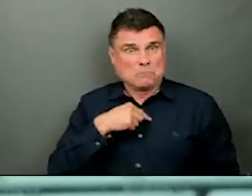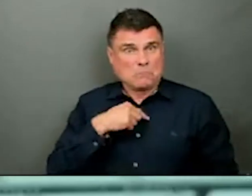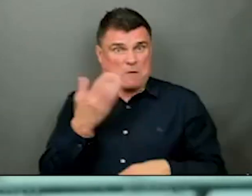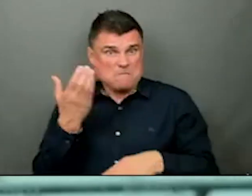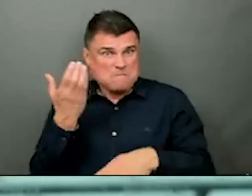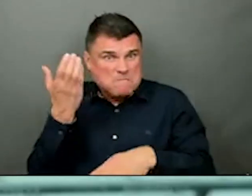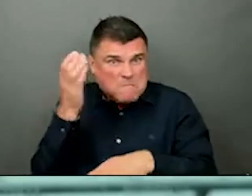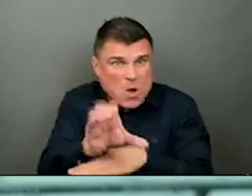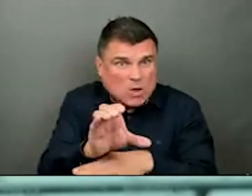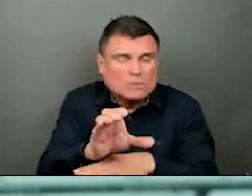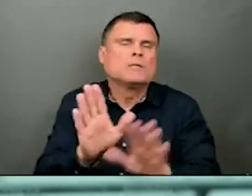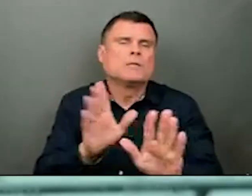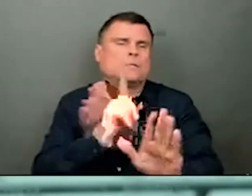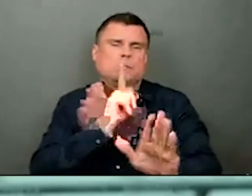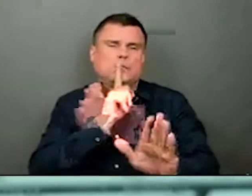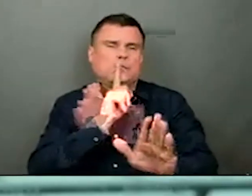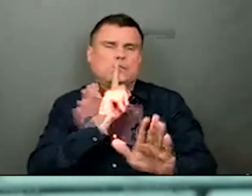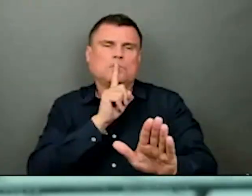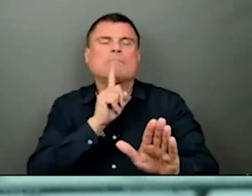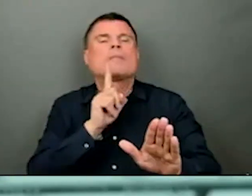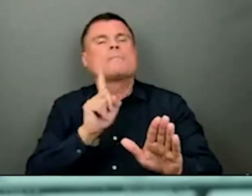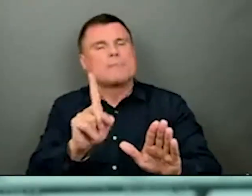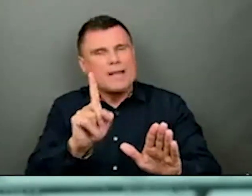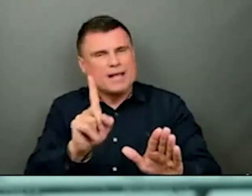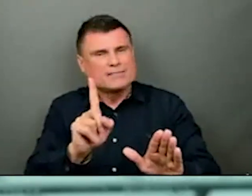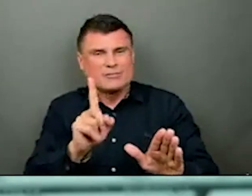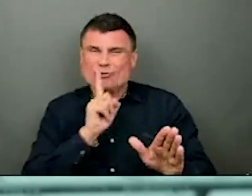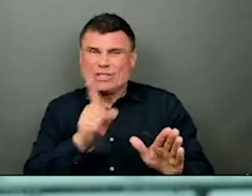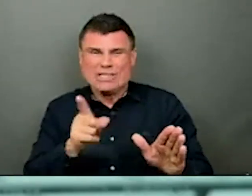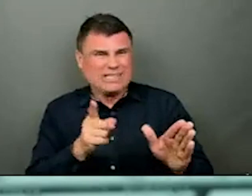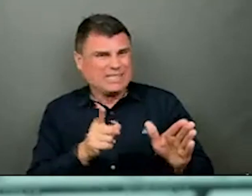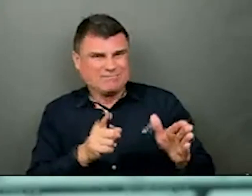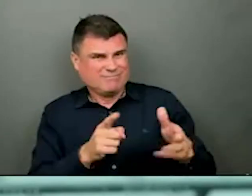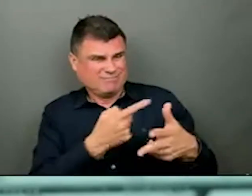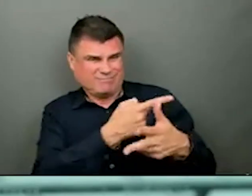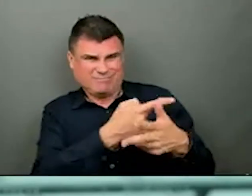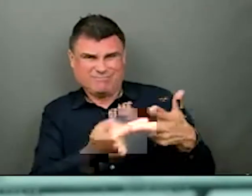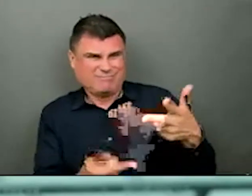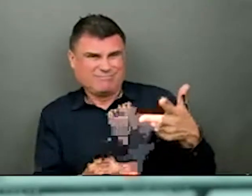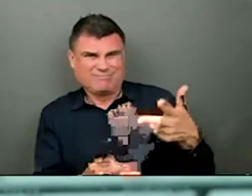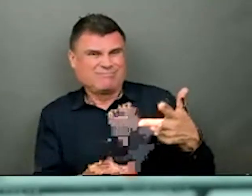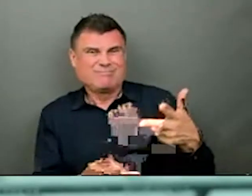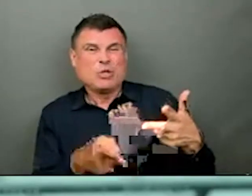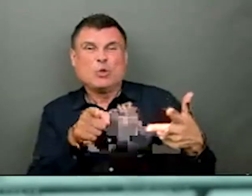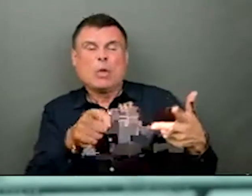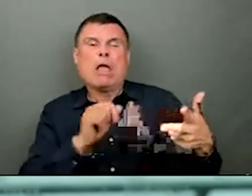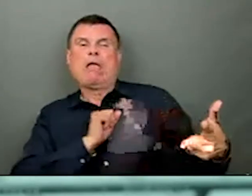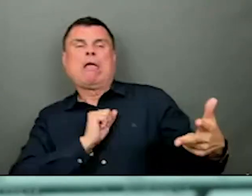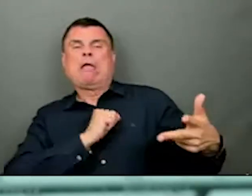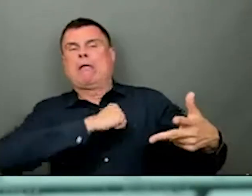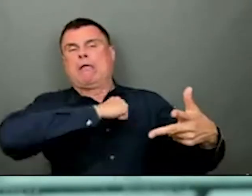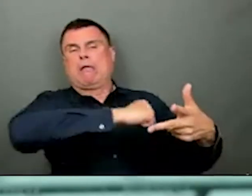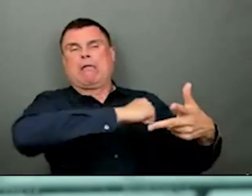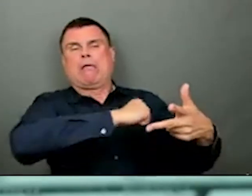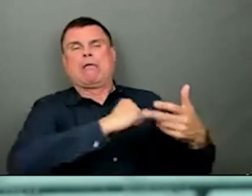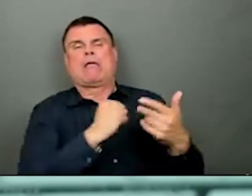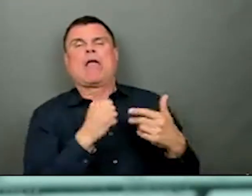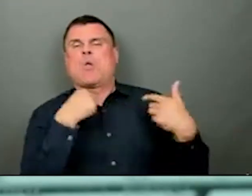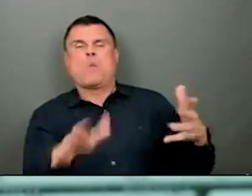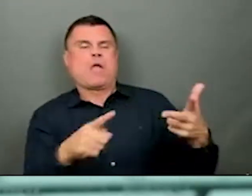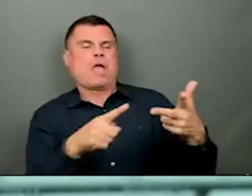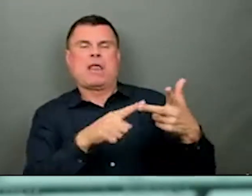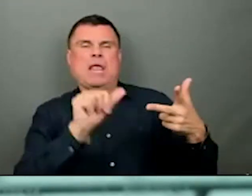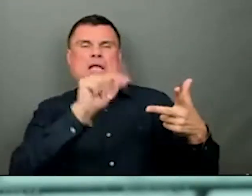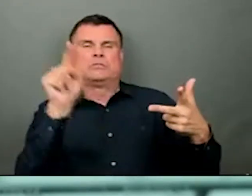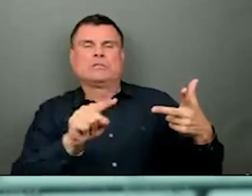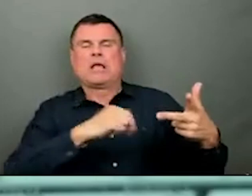have good information, really good data, real-world data from the UK that shows that a single dose of AstraZeneca